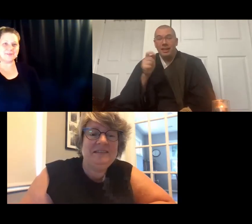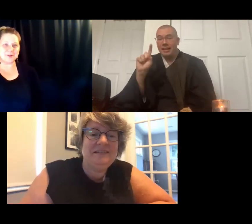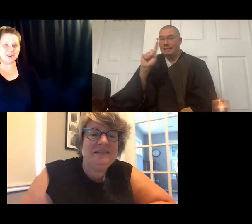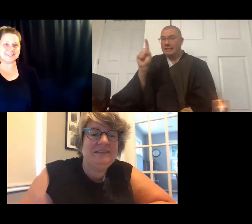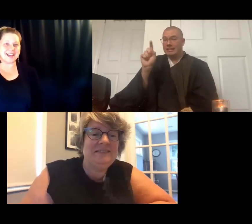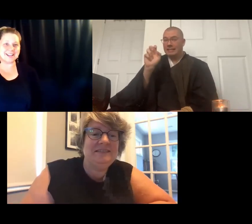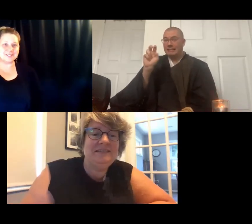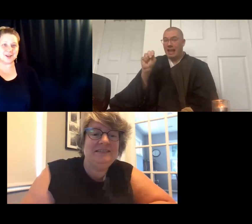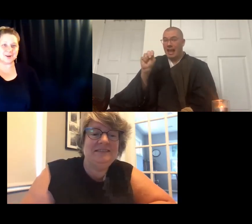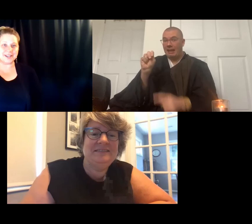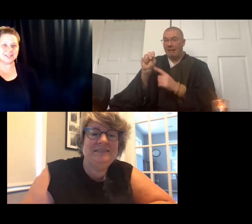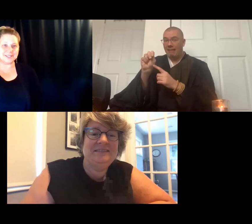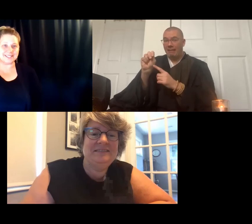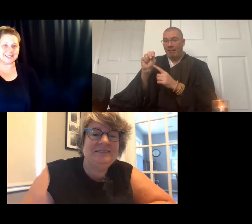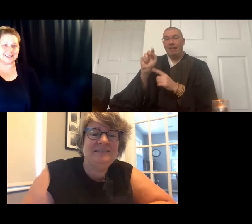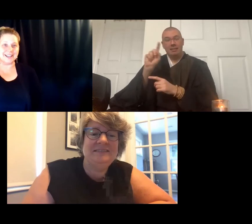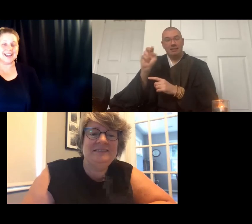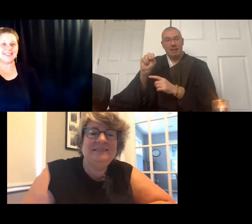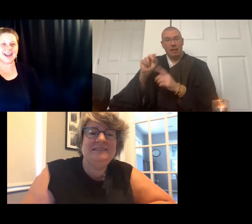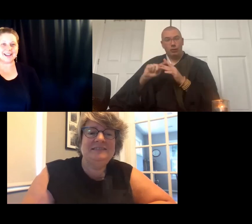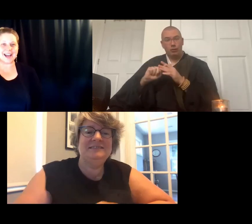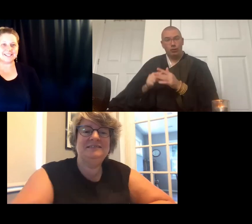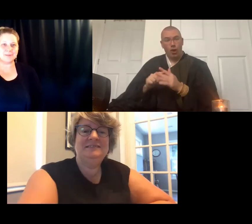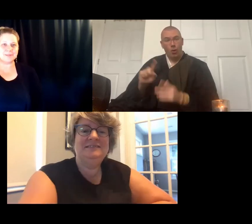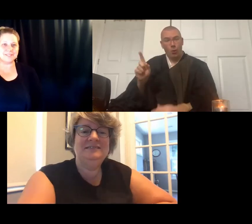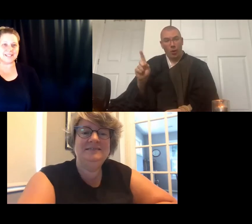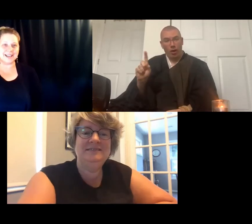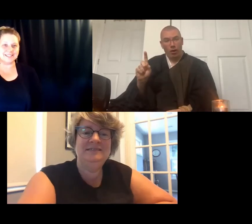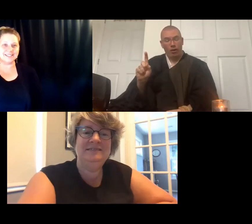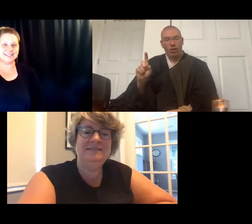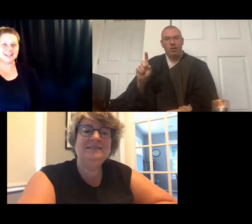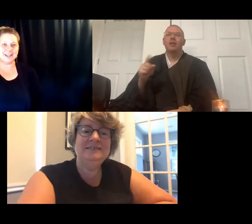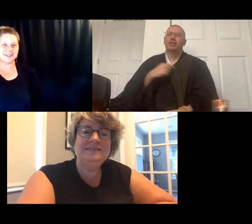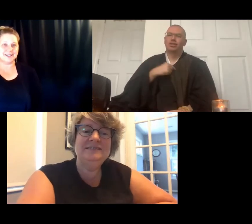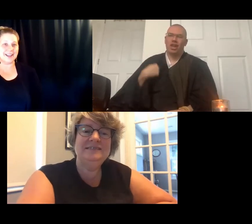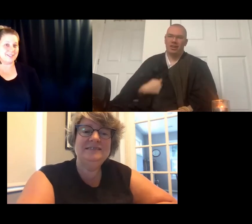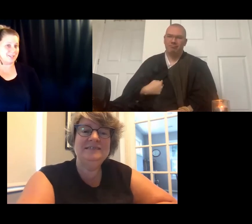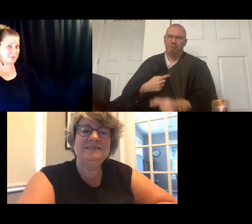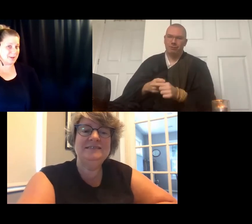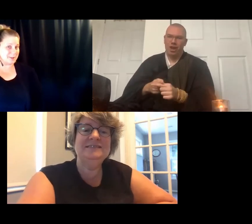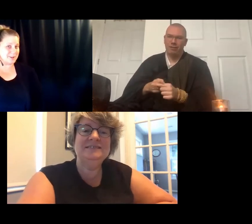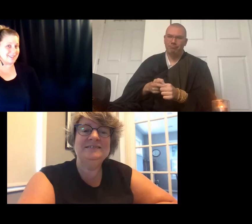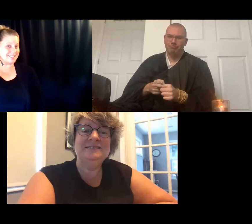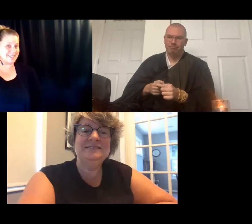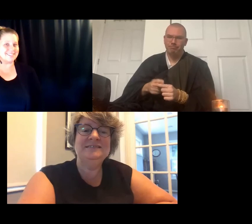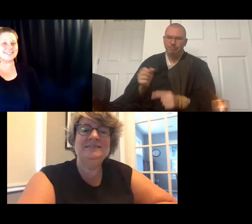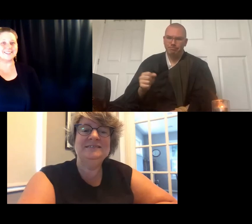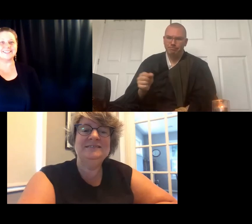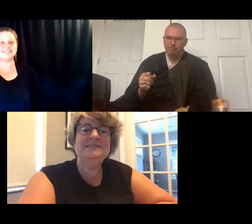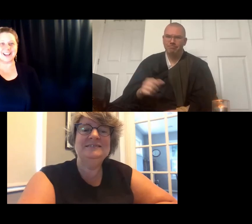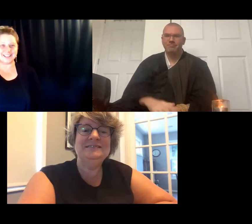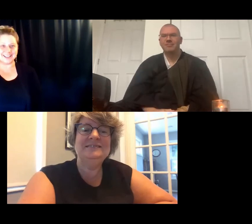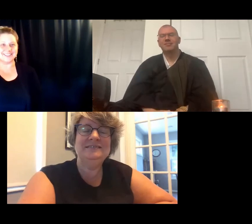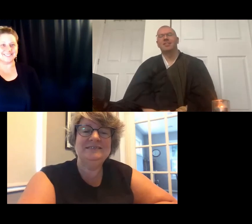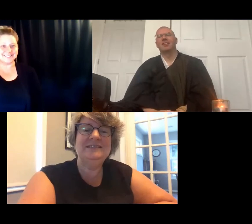Oh, of course. That is so interesting. That concept of Zen, do you all know where this started? It started